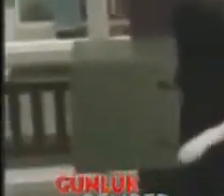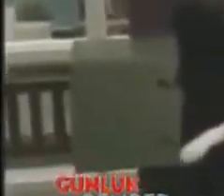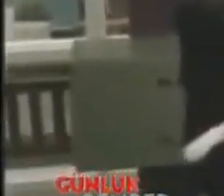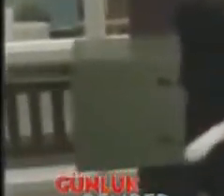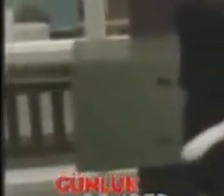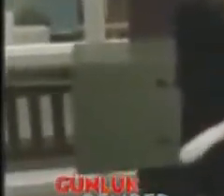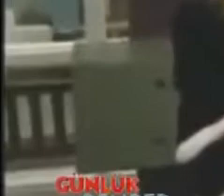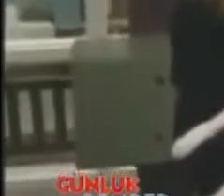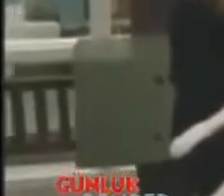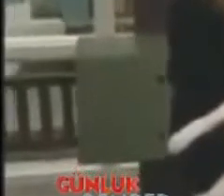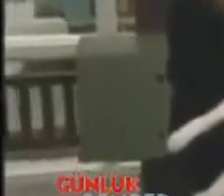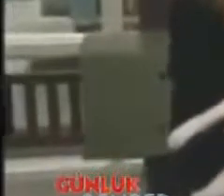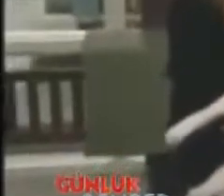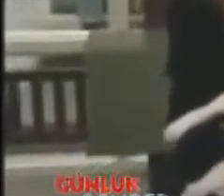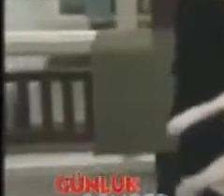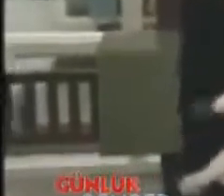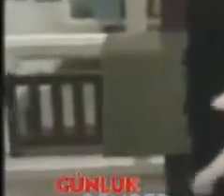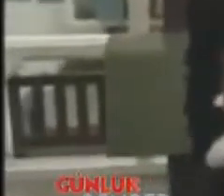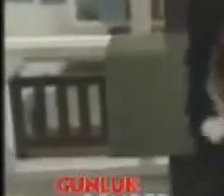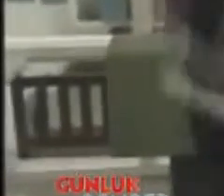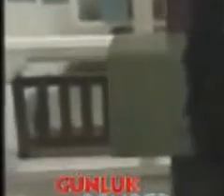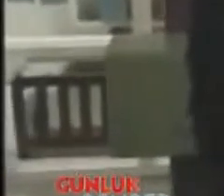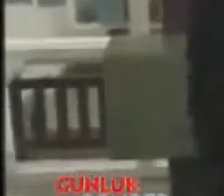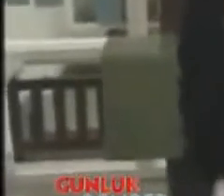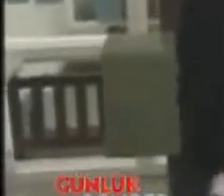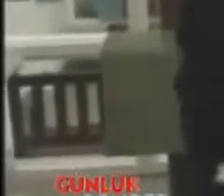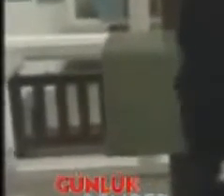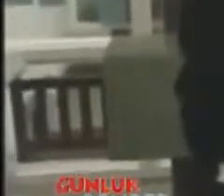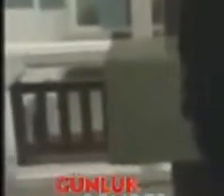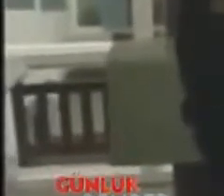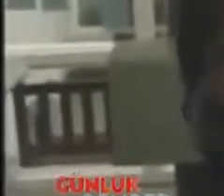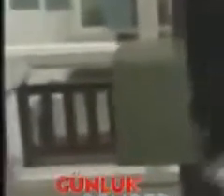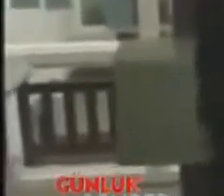fun, but now as part of their sentence, the couple is going to have to come right here.